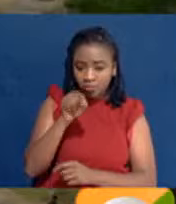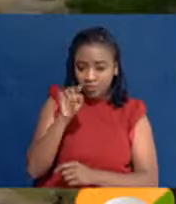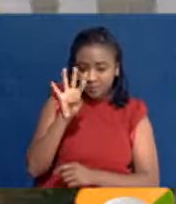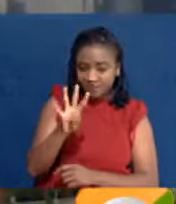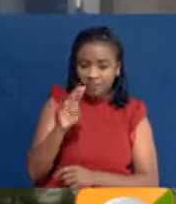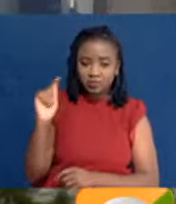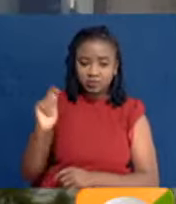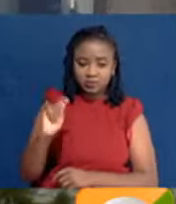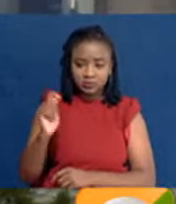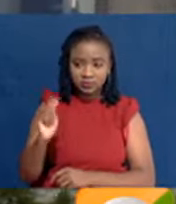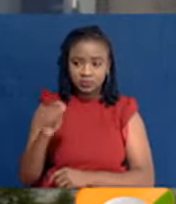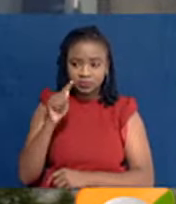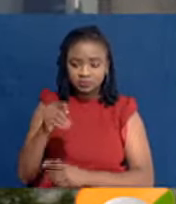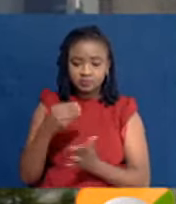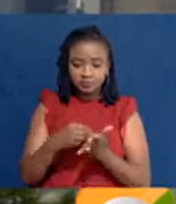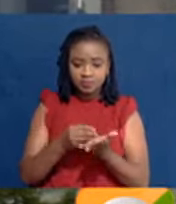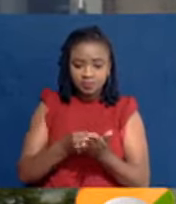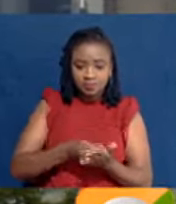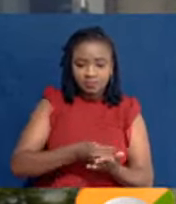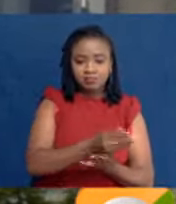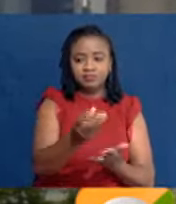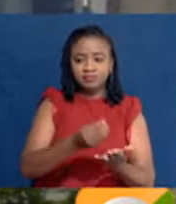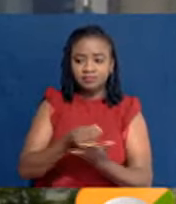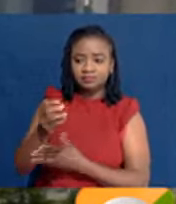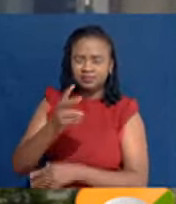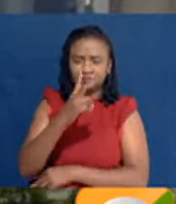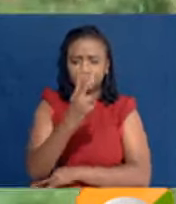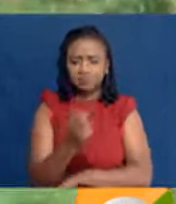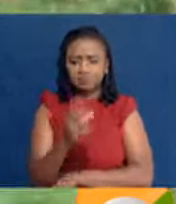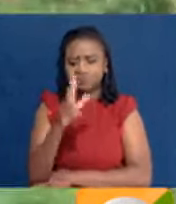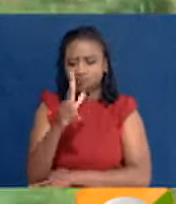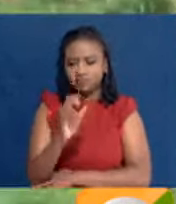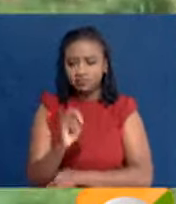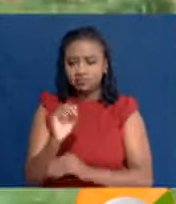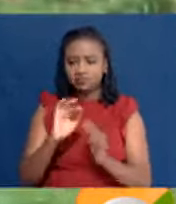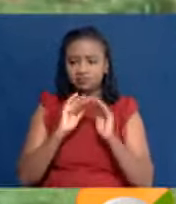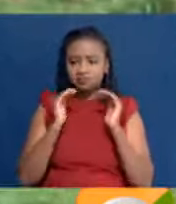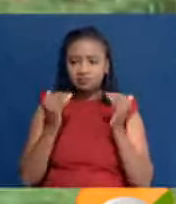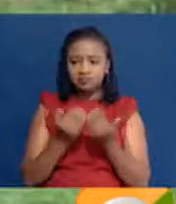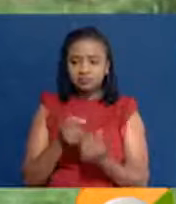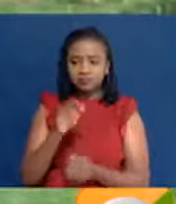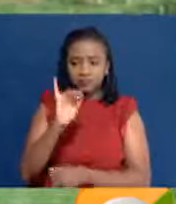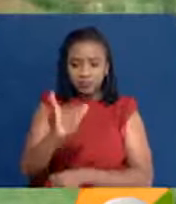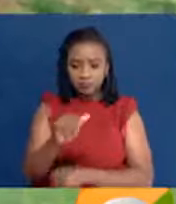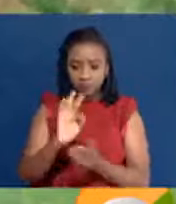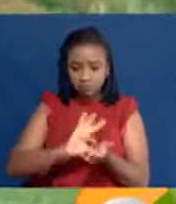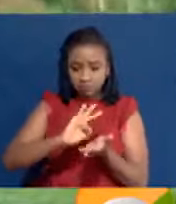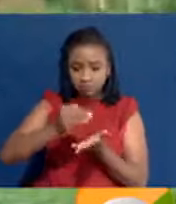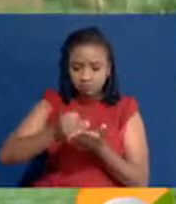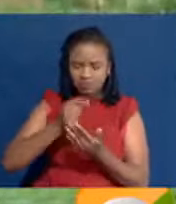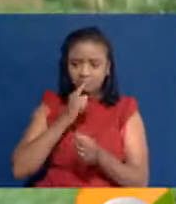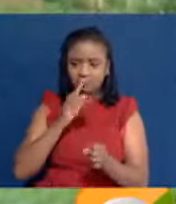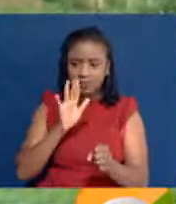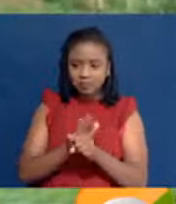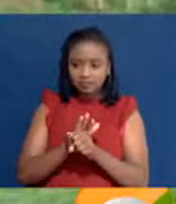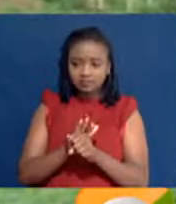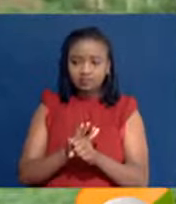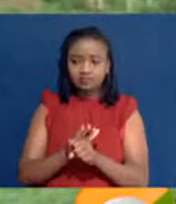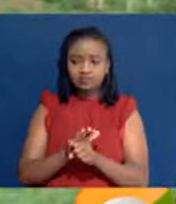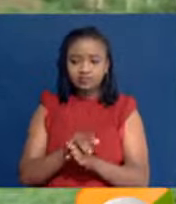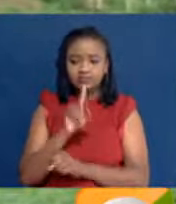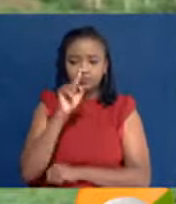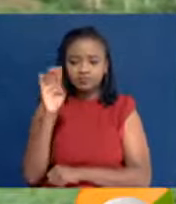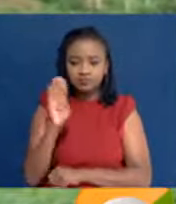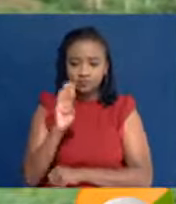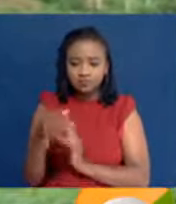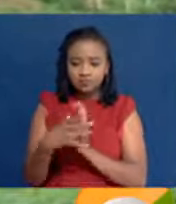be dispersed by 2030 worldwide. The Bezos Earth Fund has committed $1 billion to restoration on